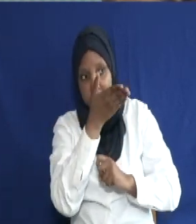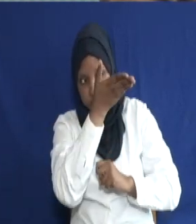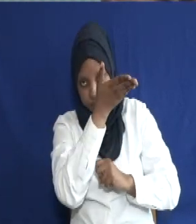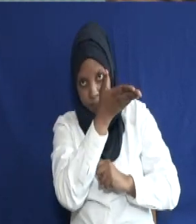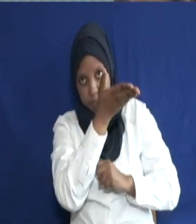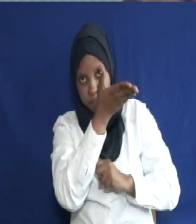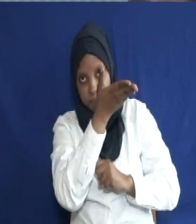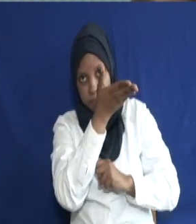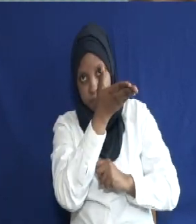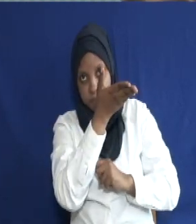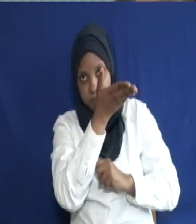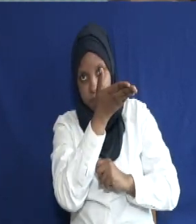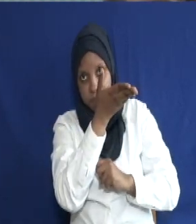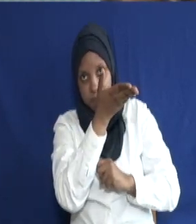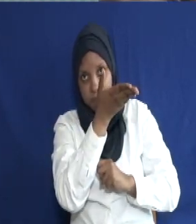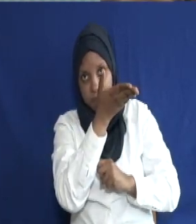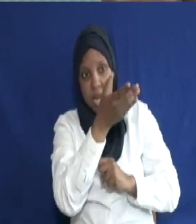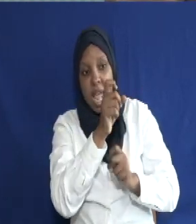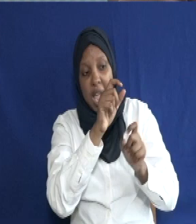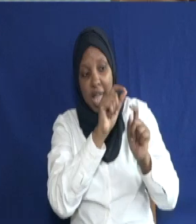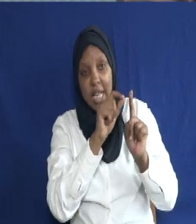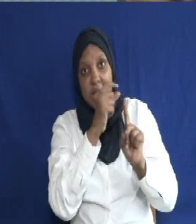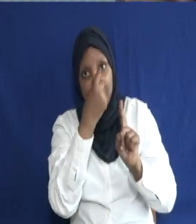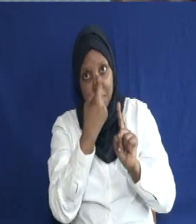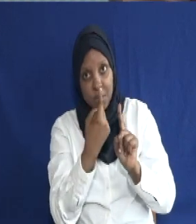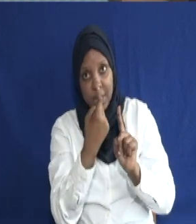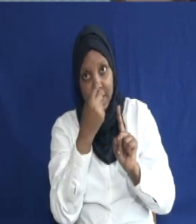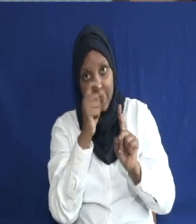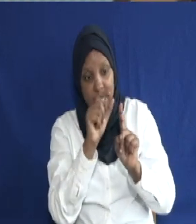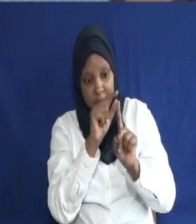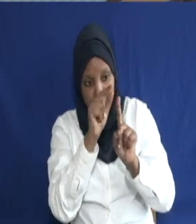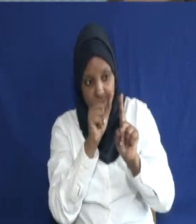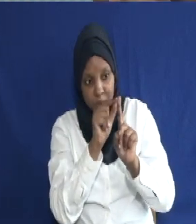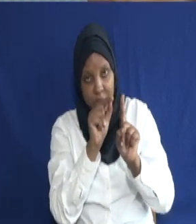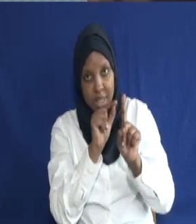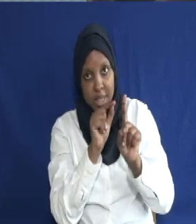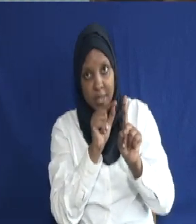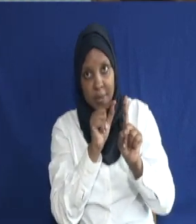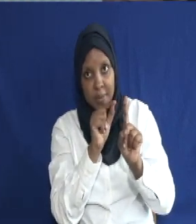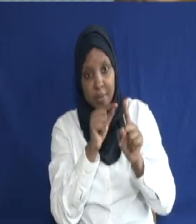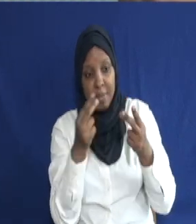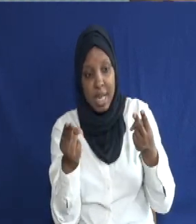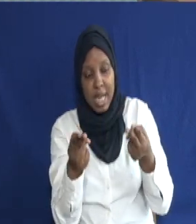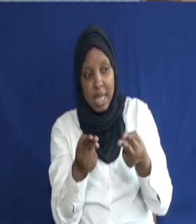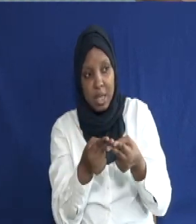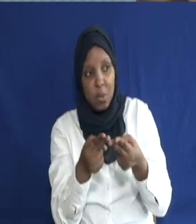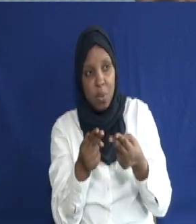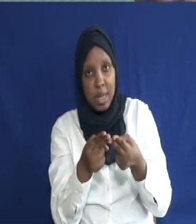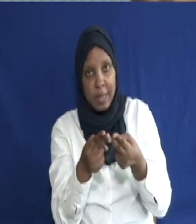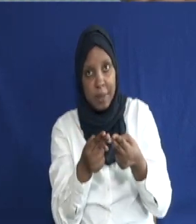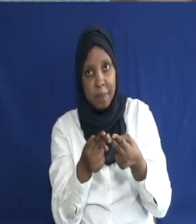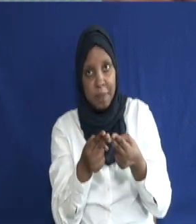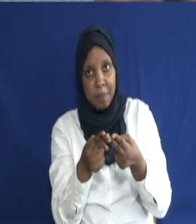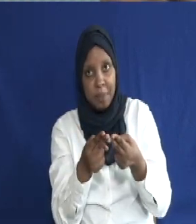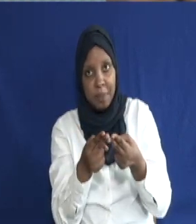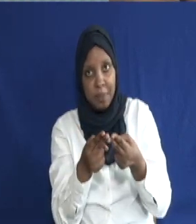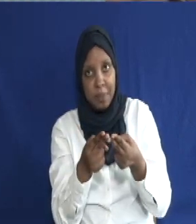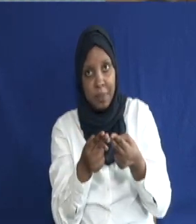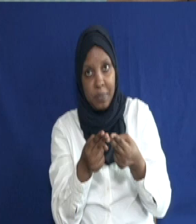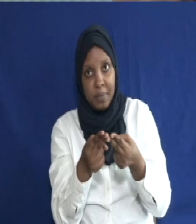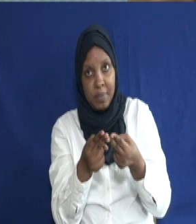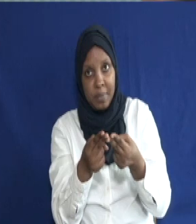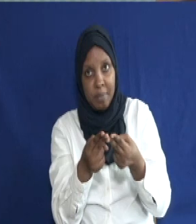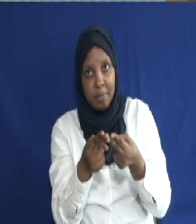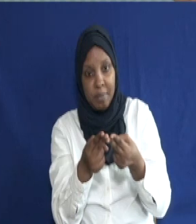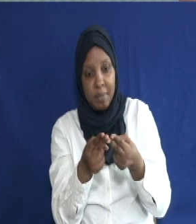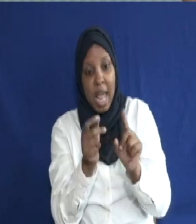are equal, then exponent should also be equal. Therefore, what is the exponent? Exponent is x on one side